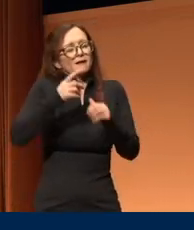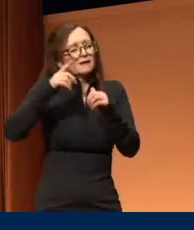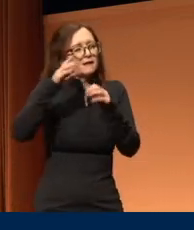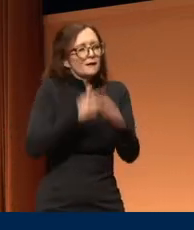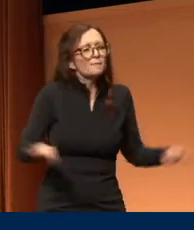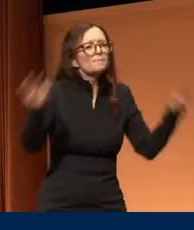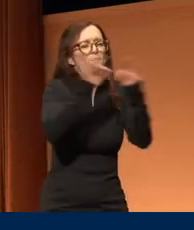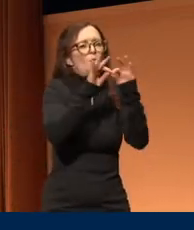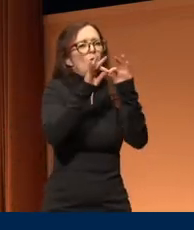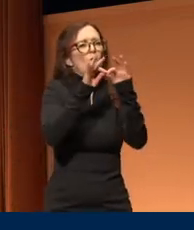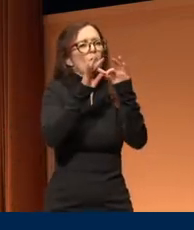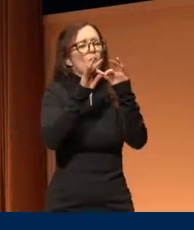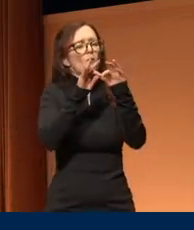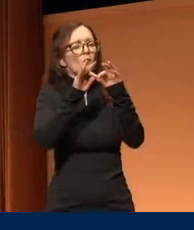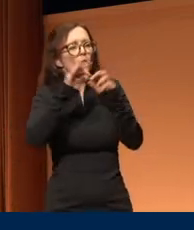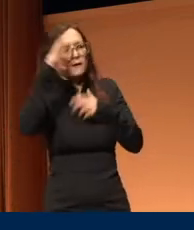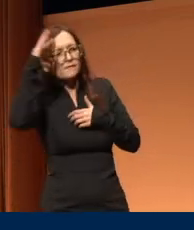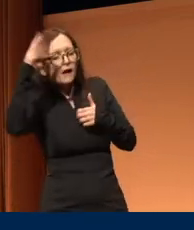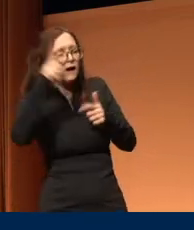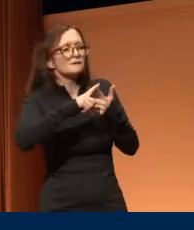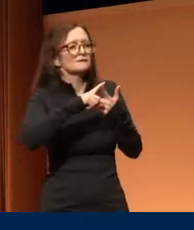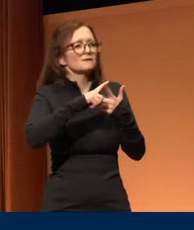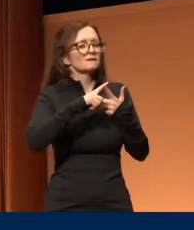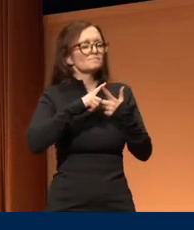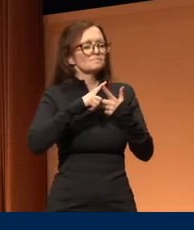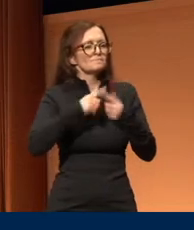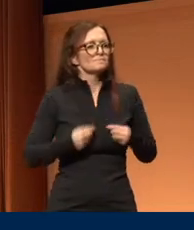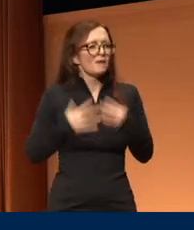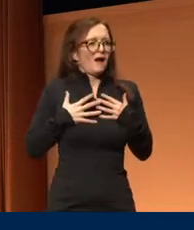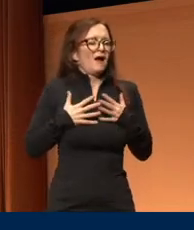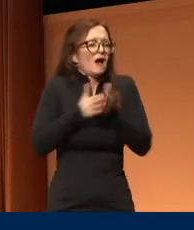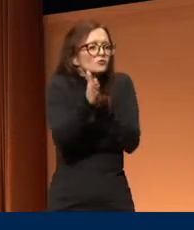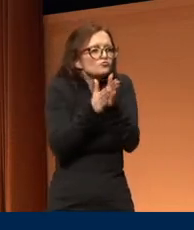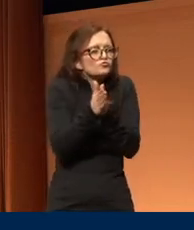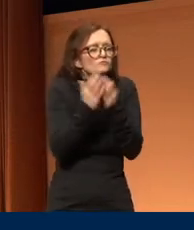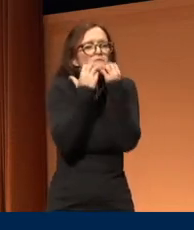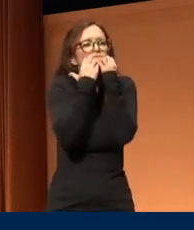passions, the care, to use the language of